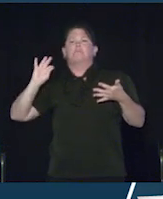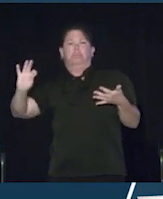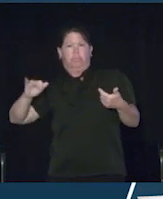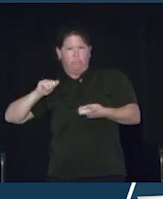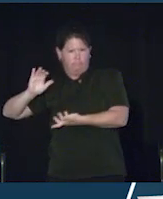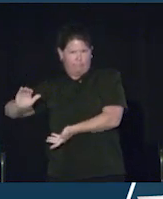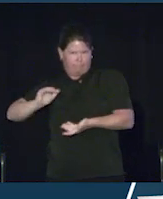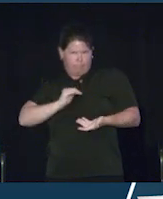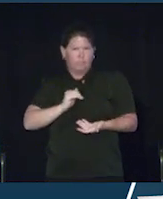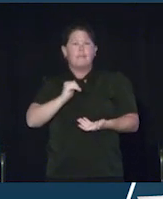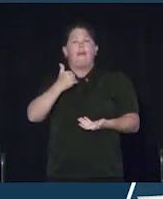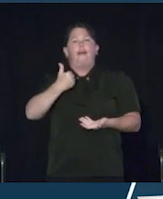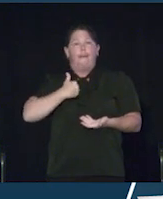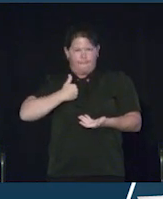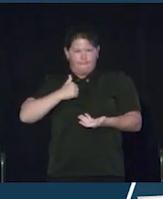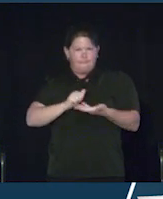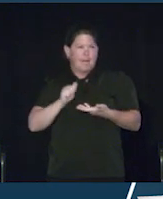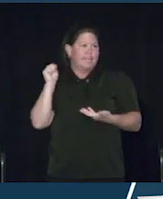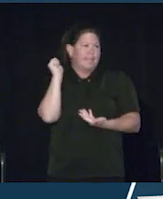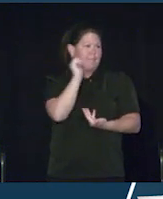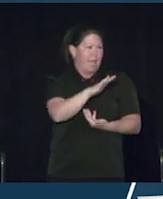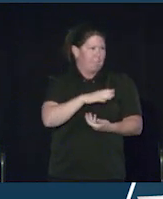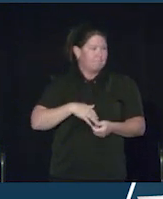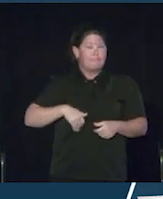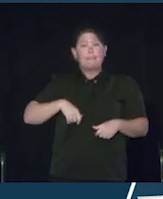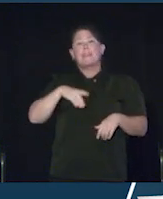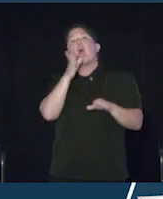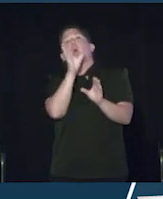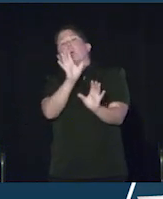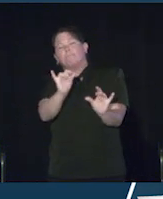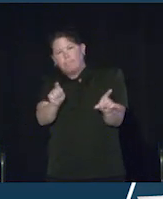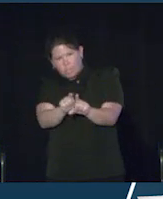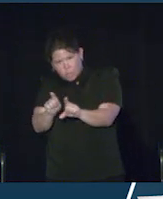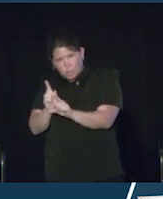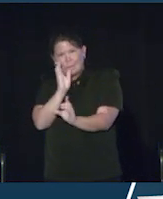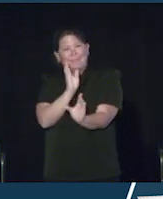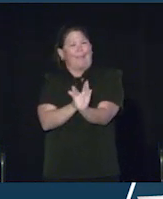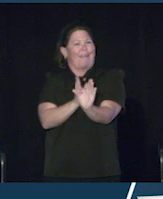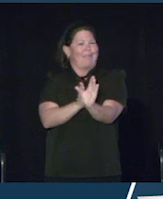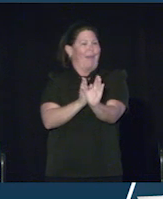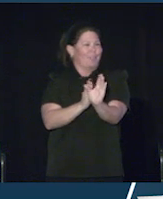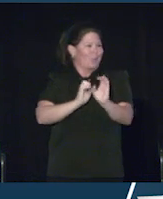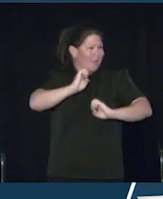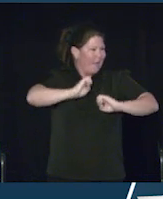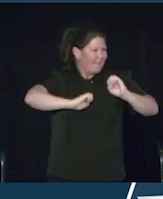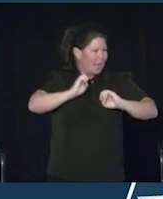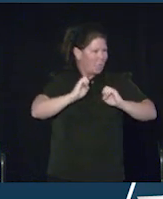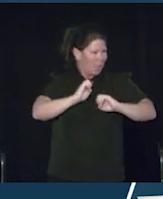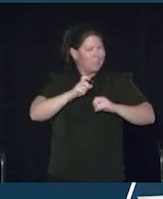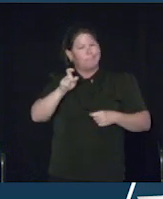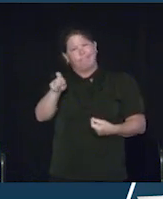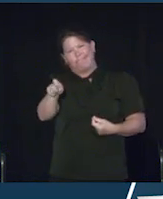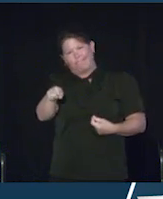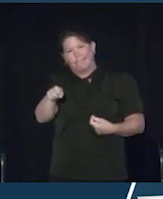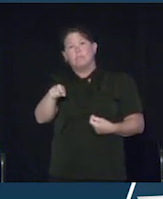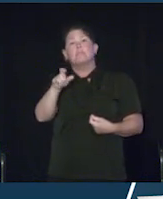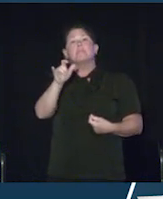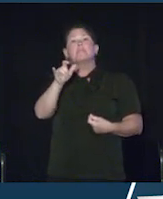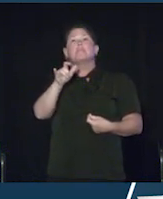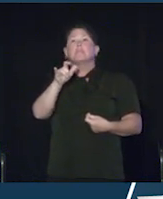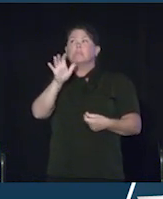like this. So psychological evaluations will also be necessary, especially if we're reviewing